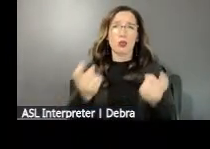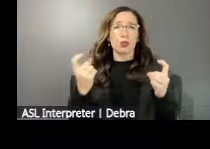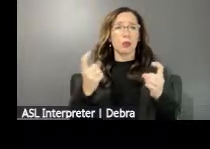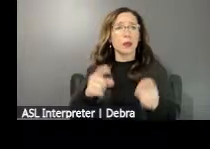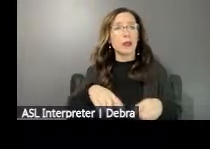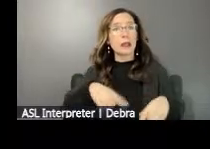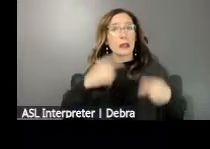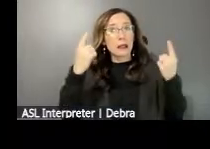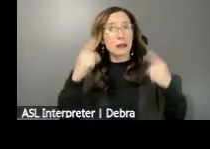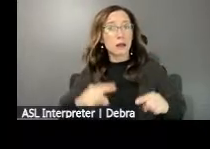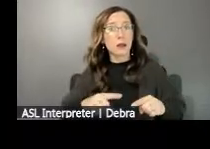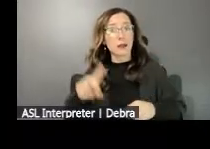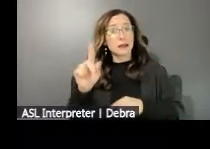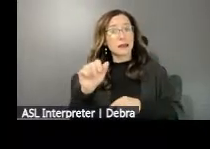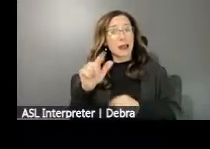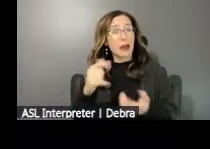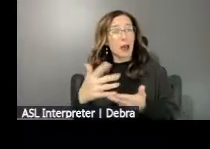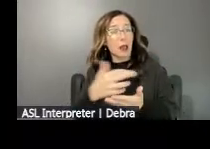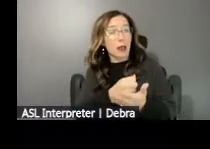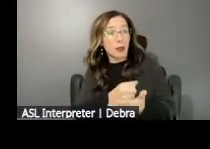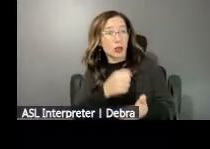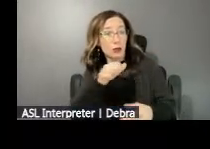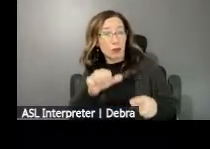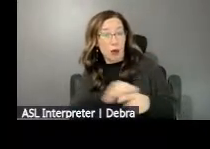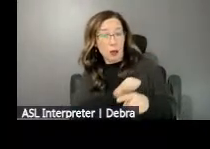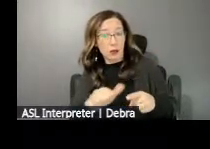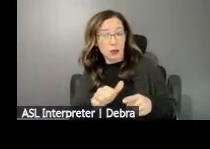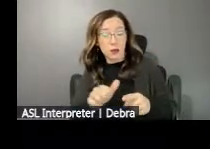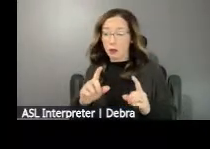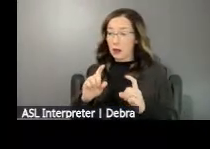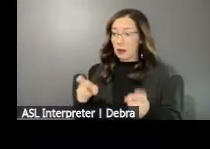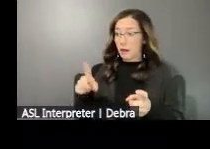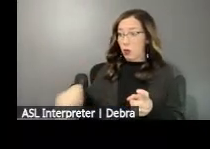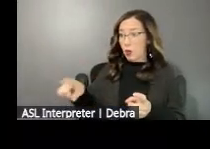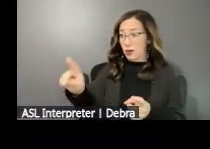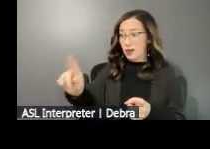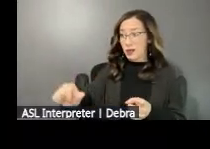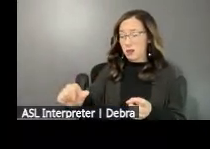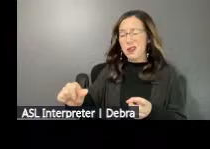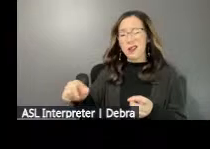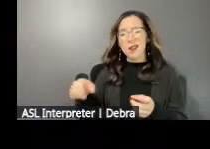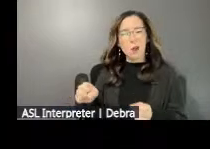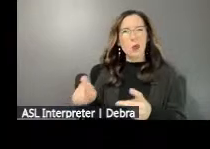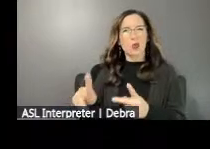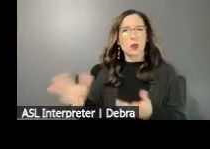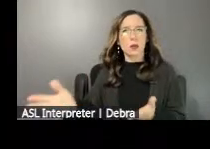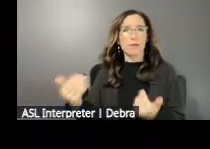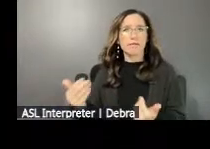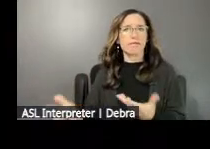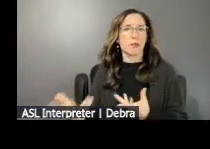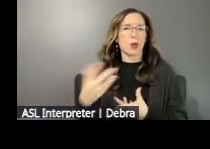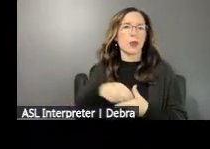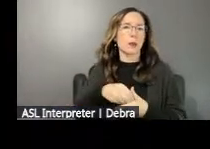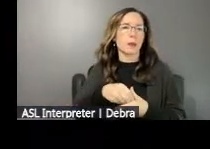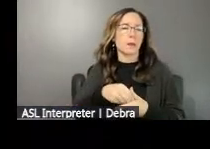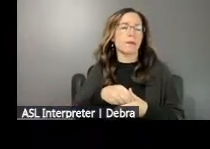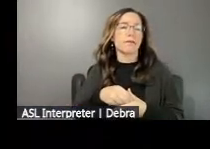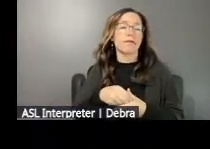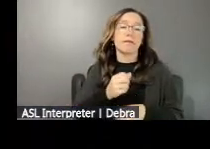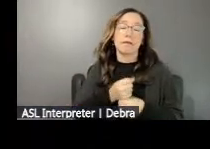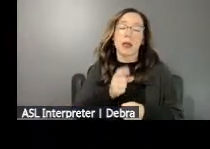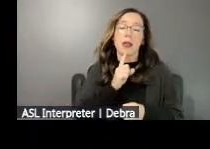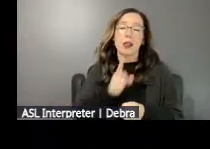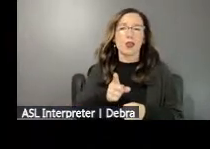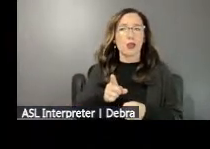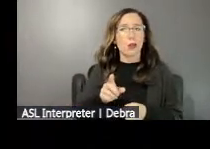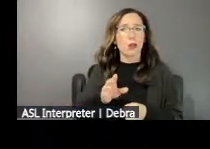collection practices actually give people with disabilities an opportunity to participate, making sure their exclusion